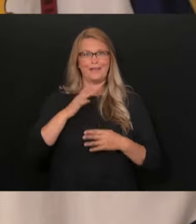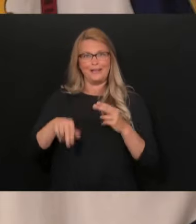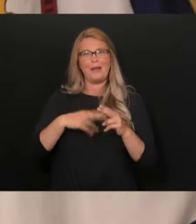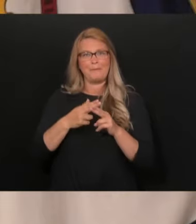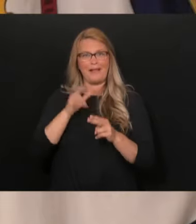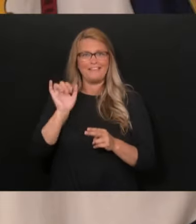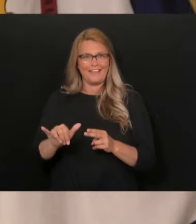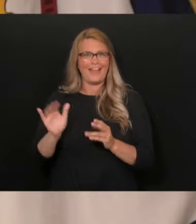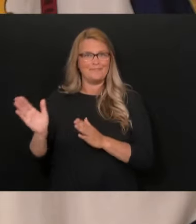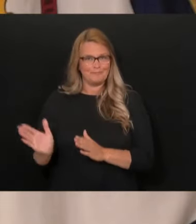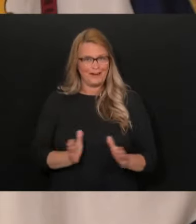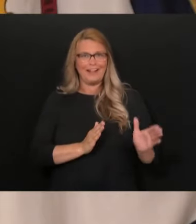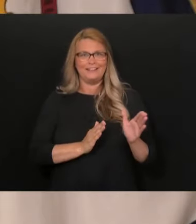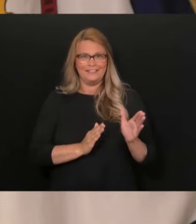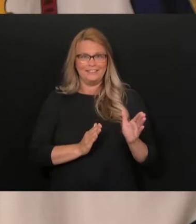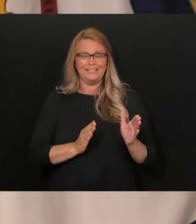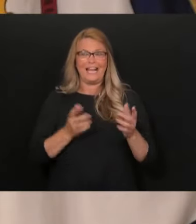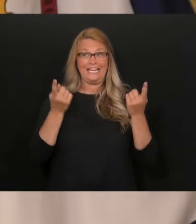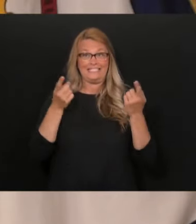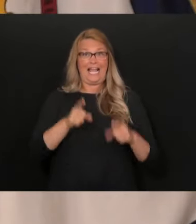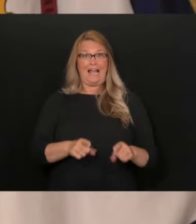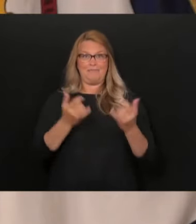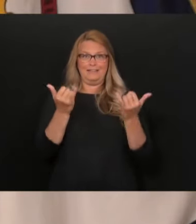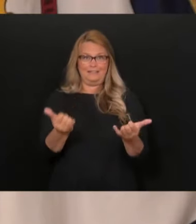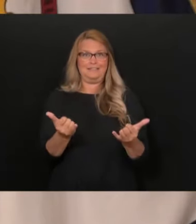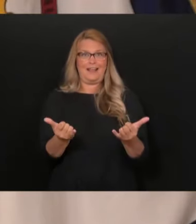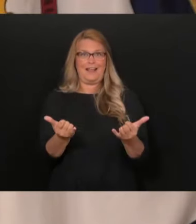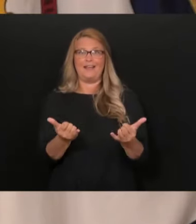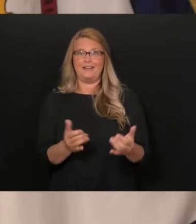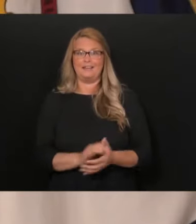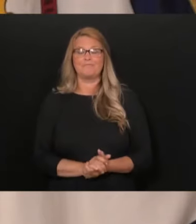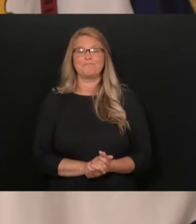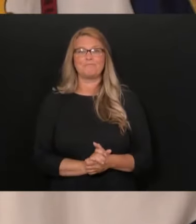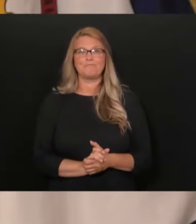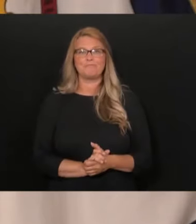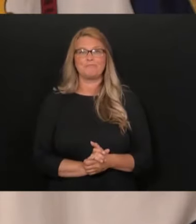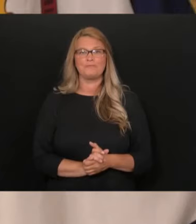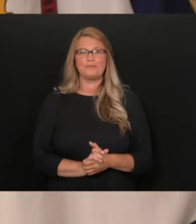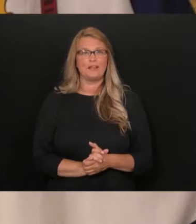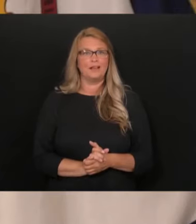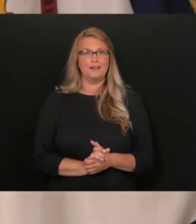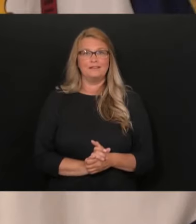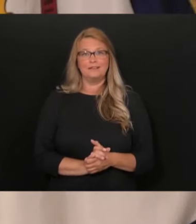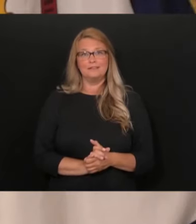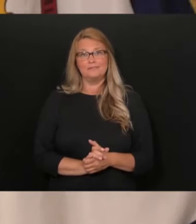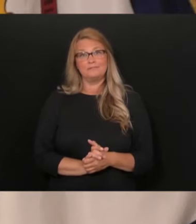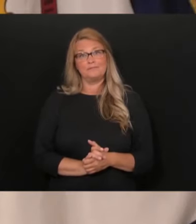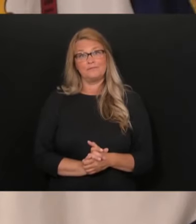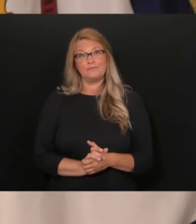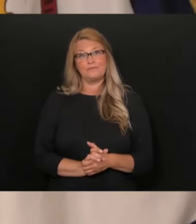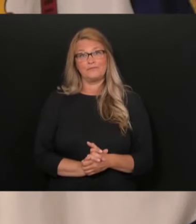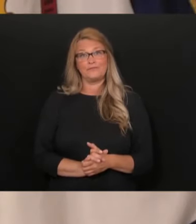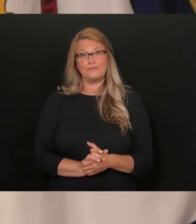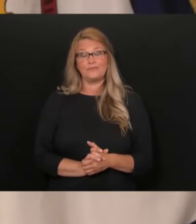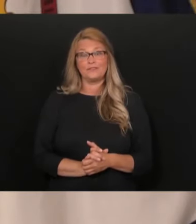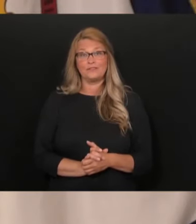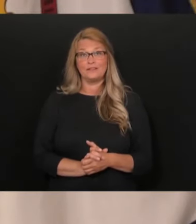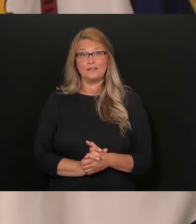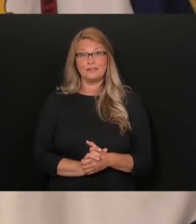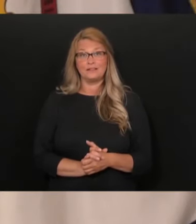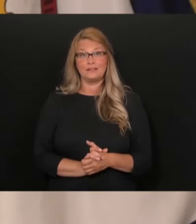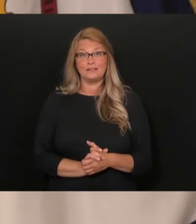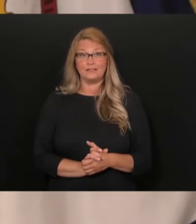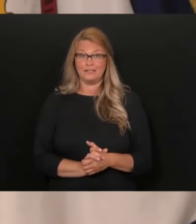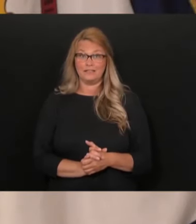is, that this is happening today, because, in all this you don't maybe have anywhere close